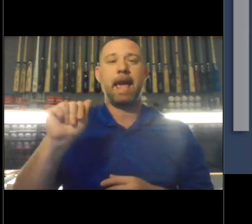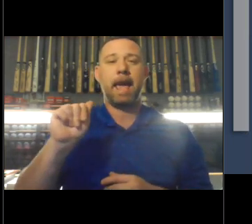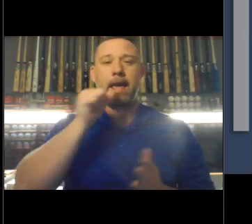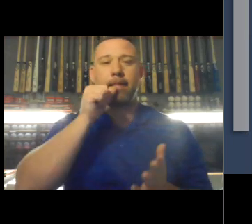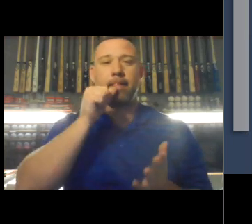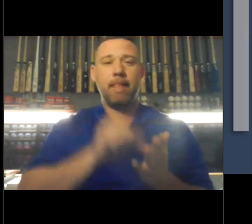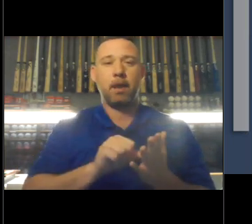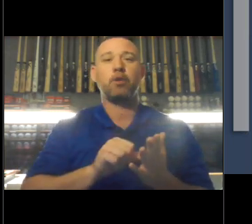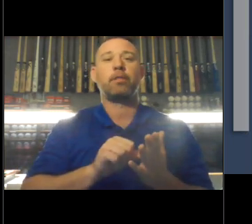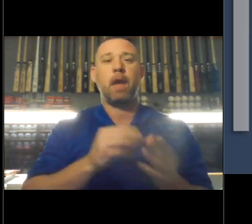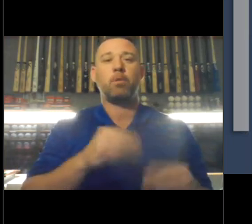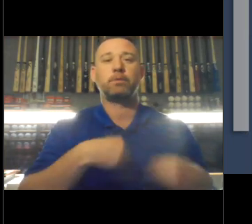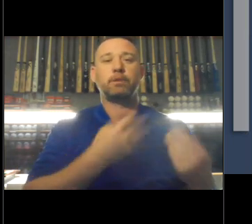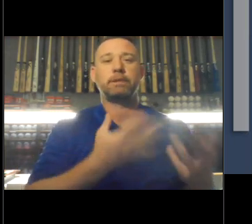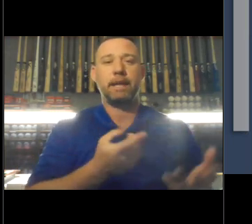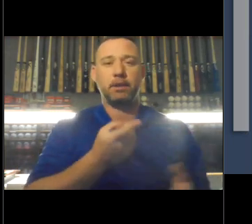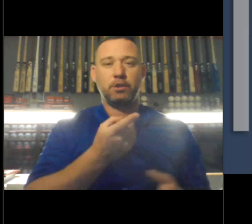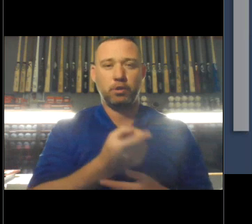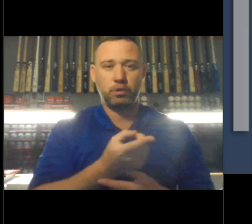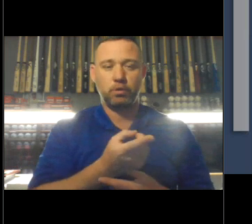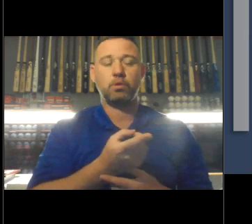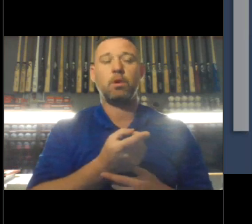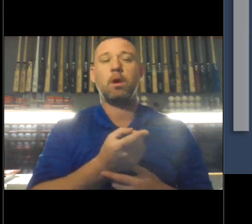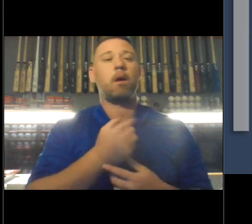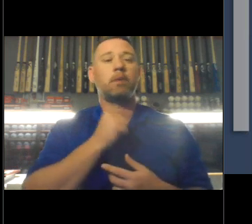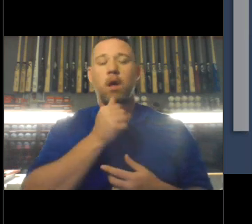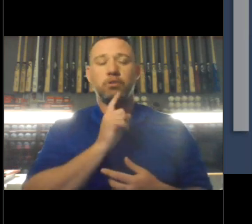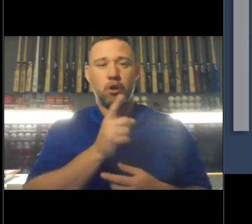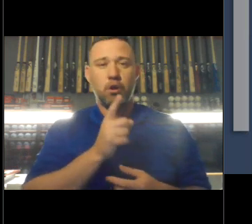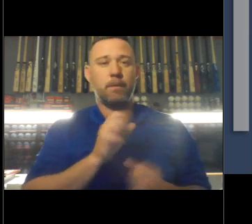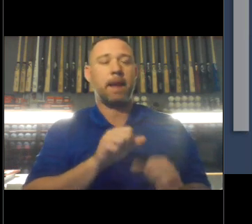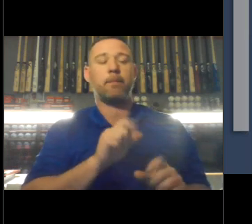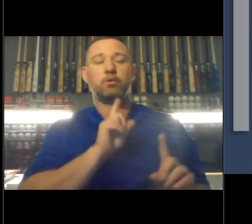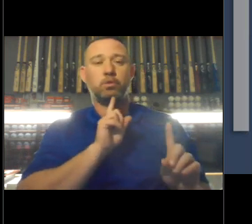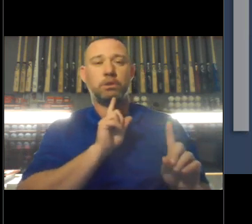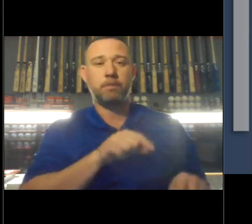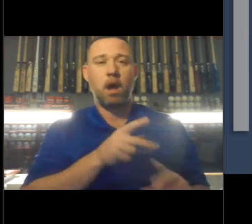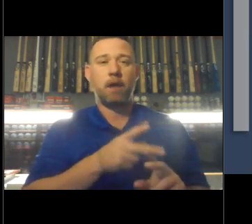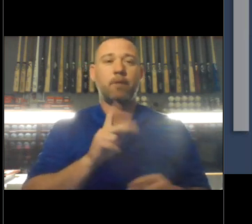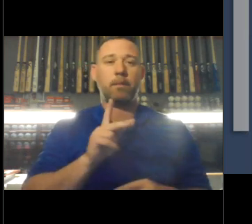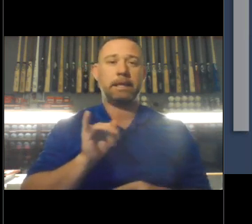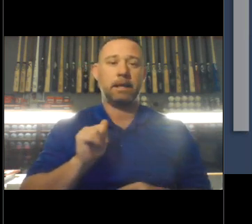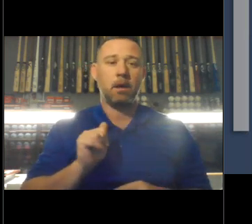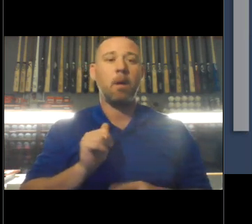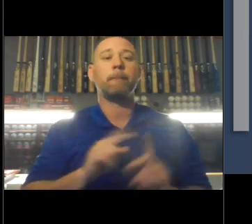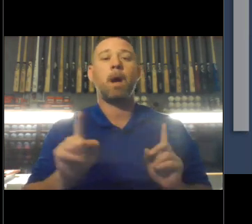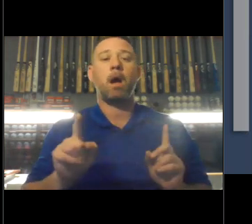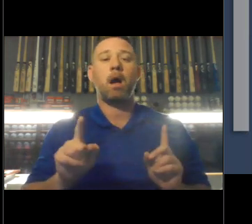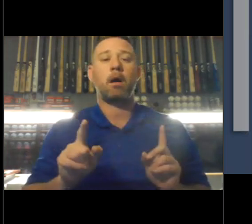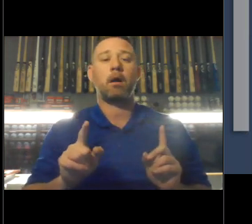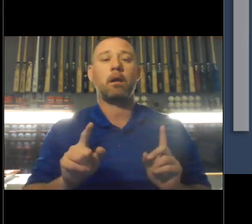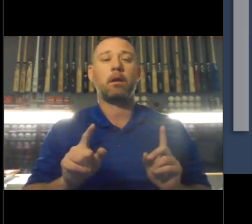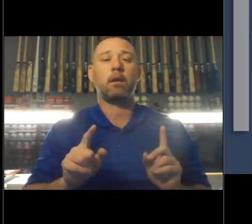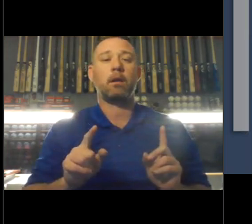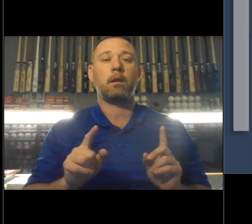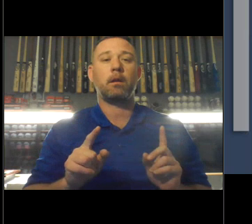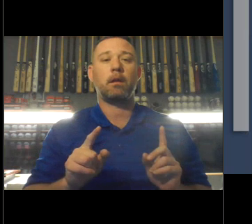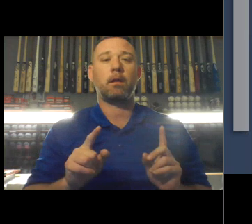you. I'm not sure if you have been able to respond from Kia, but I know